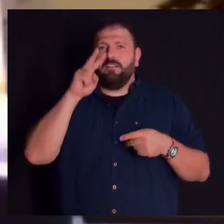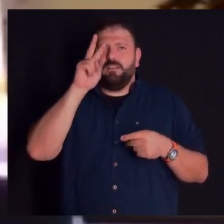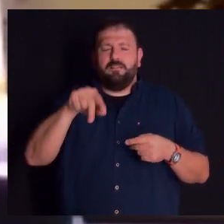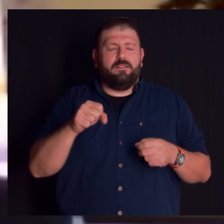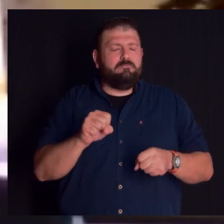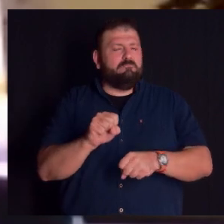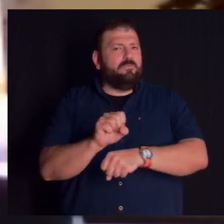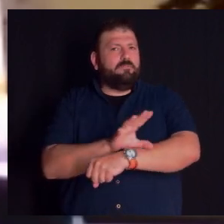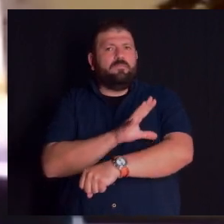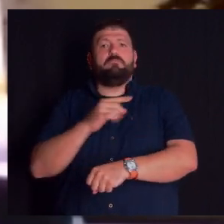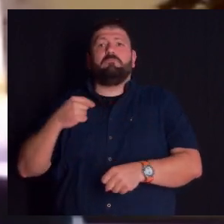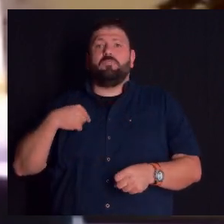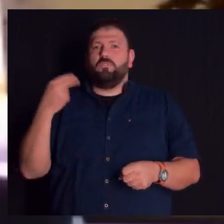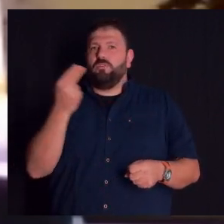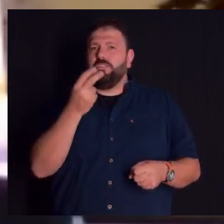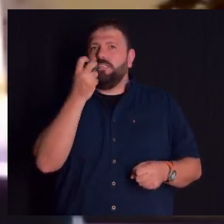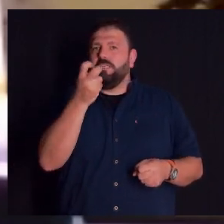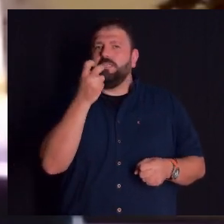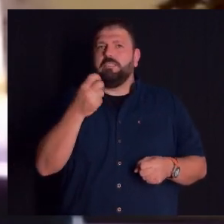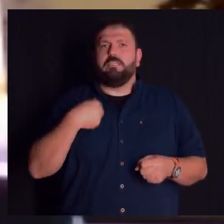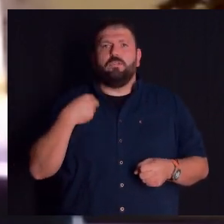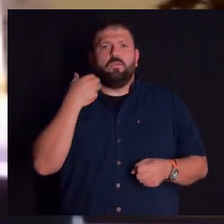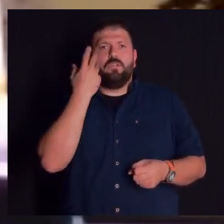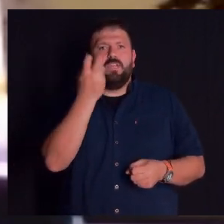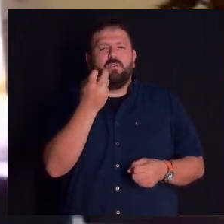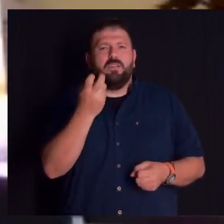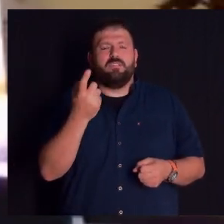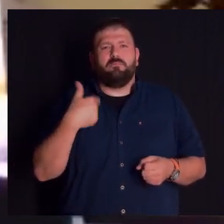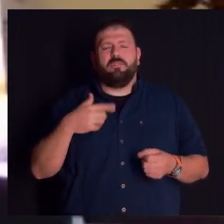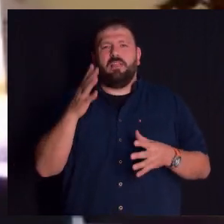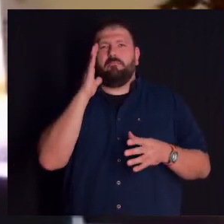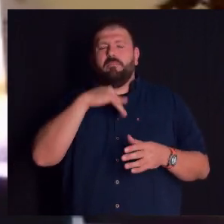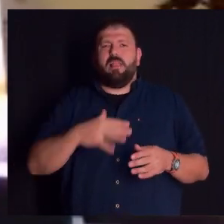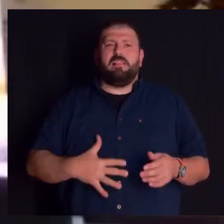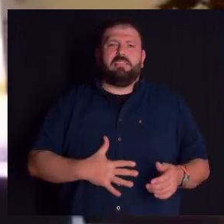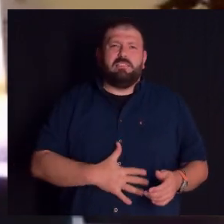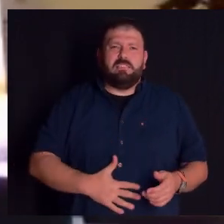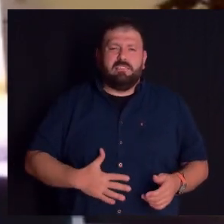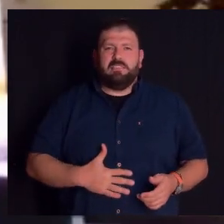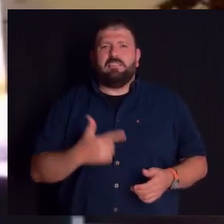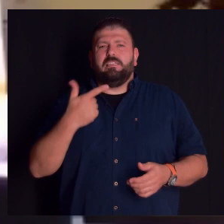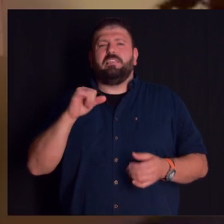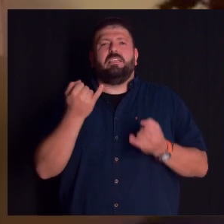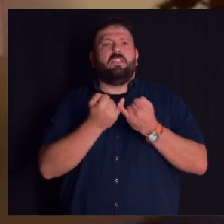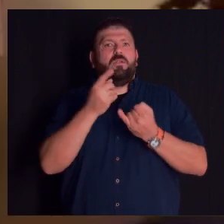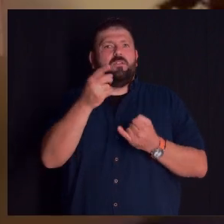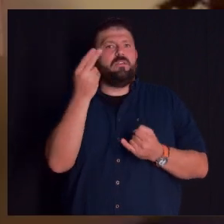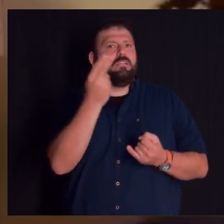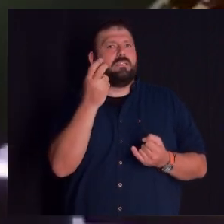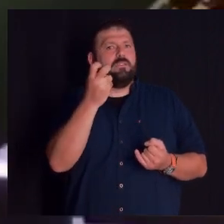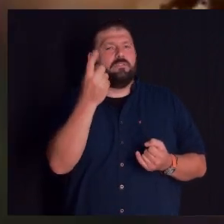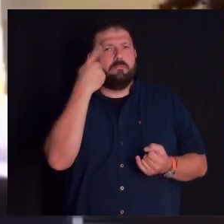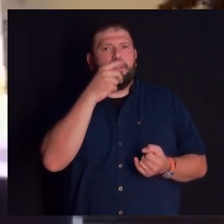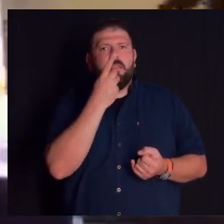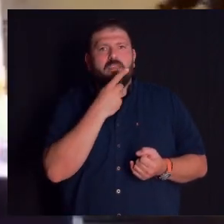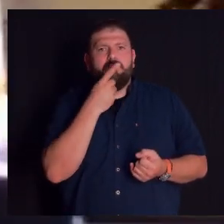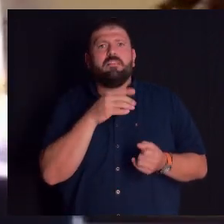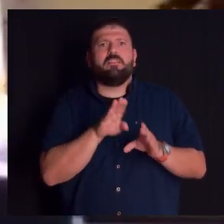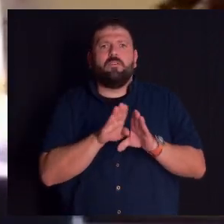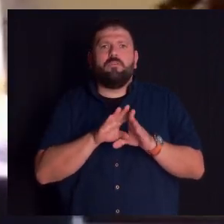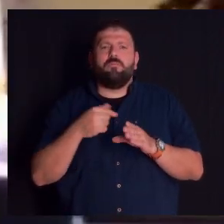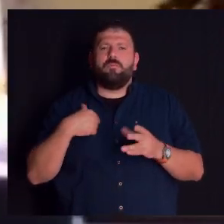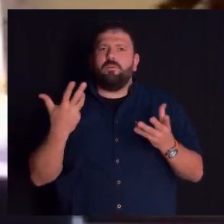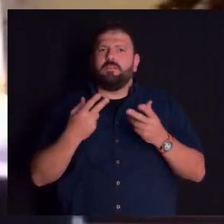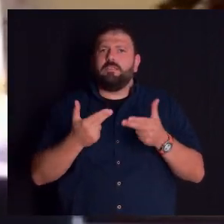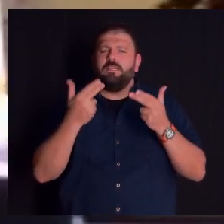cabrón, excited when yo in a necesito ese tratamiento meeting para la, somebody say, por ejemplo, I yo need necesito that este para la treatment diabetes. for ¿Y tú cómo le diabetes haces? Y or nosotros